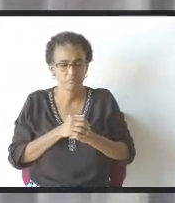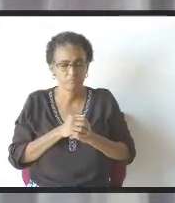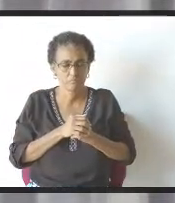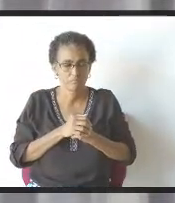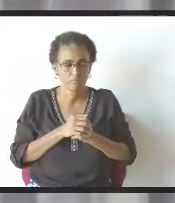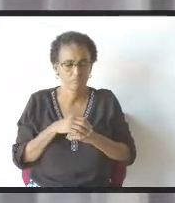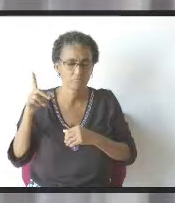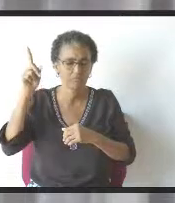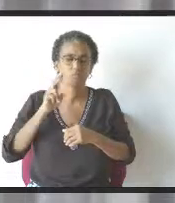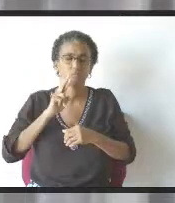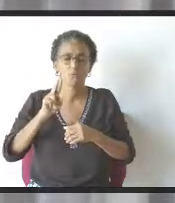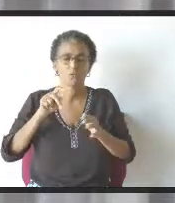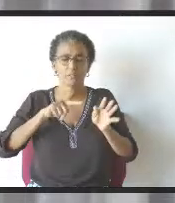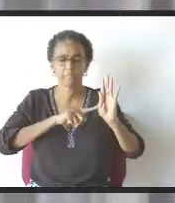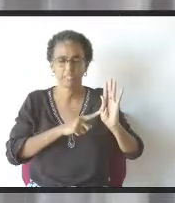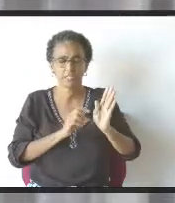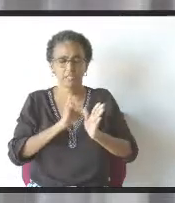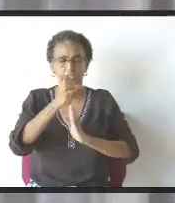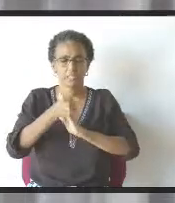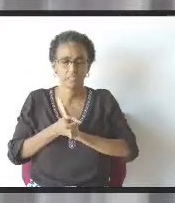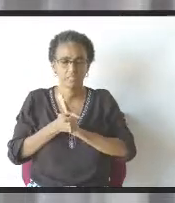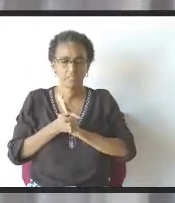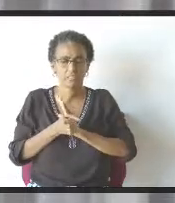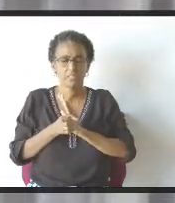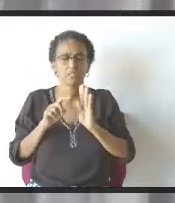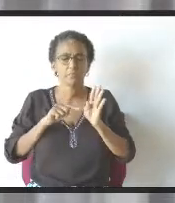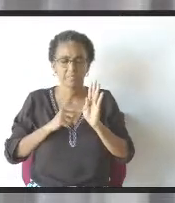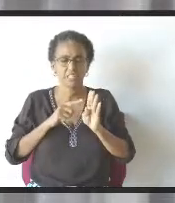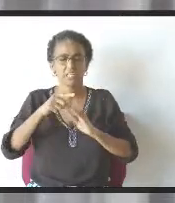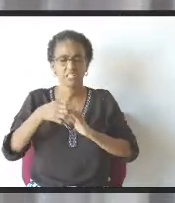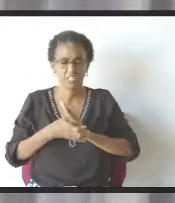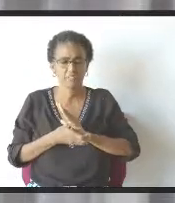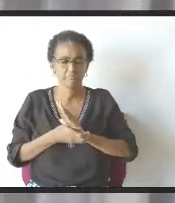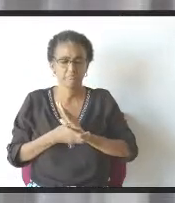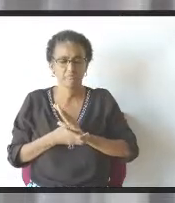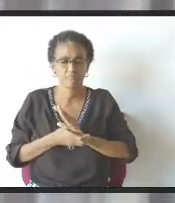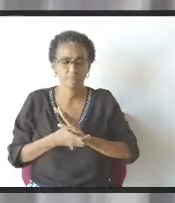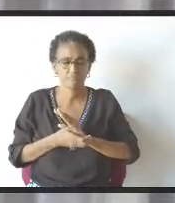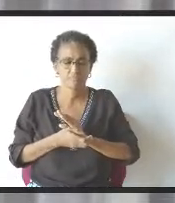You are the Alpha and the Omega, the beginning and the end.